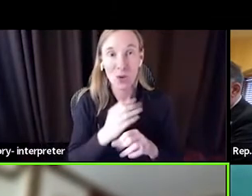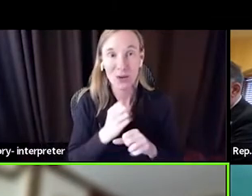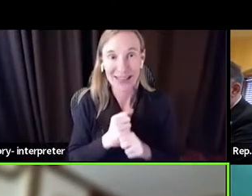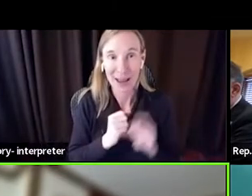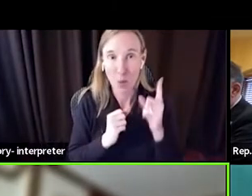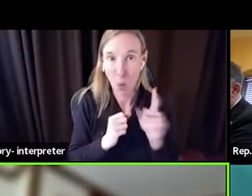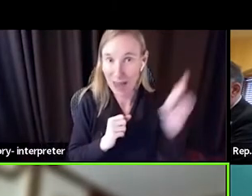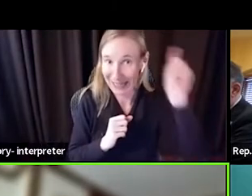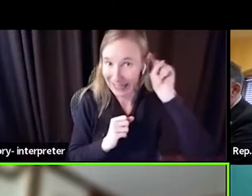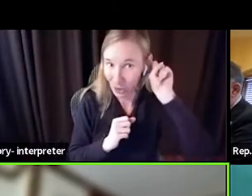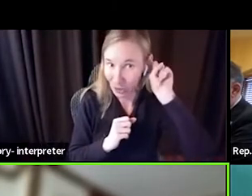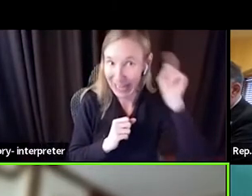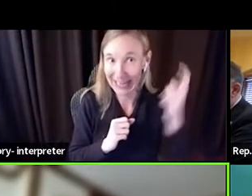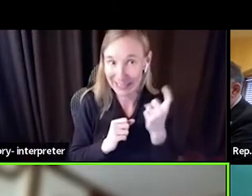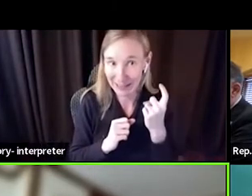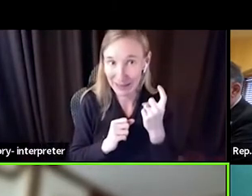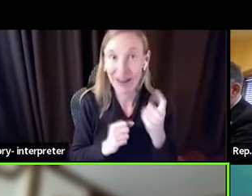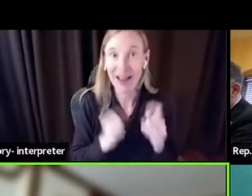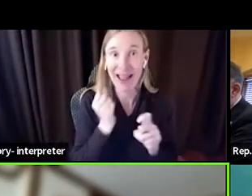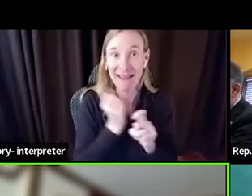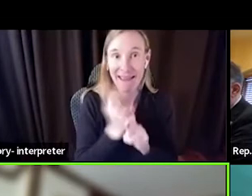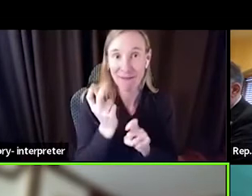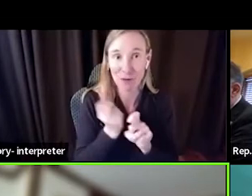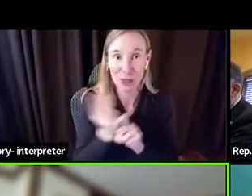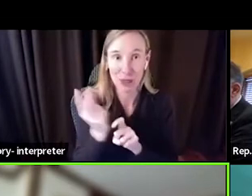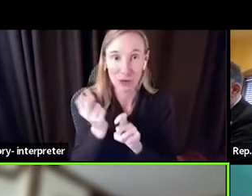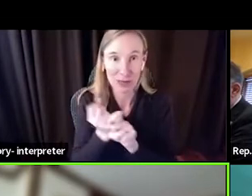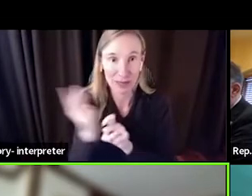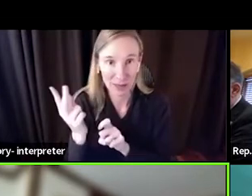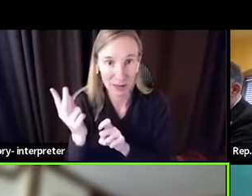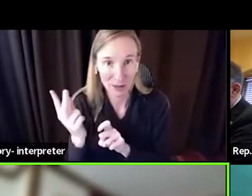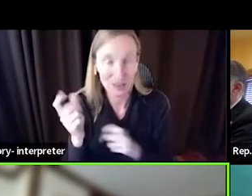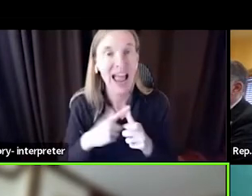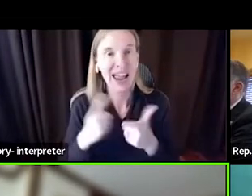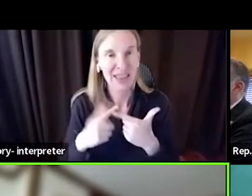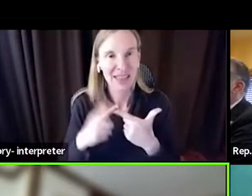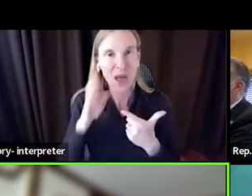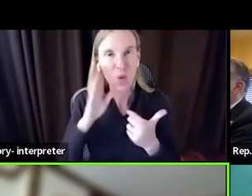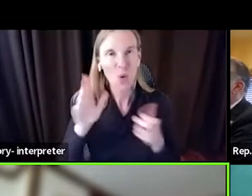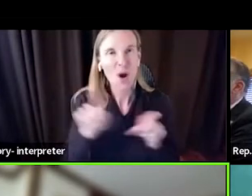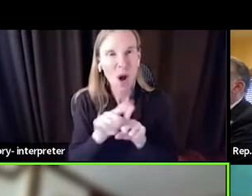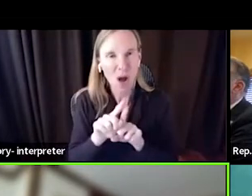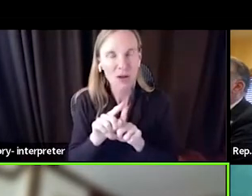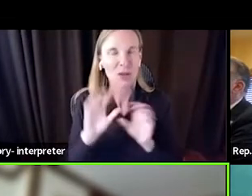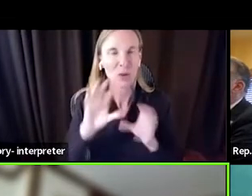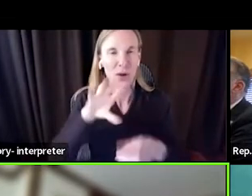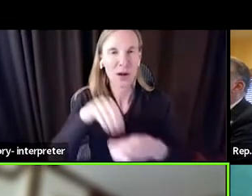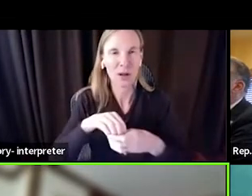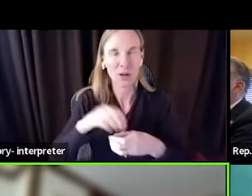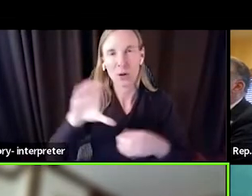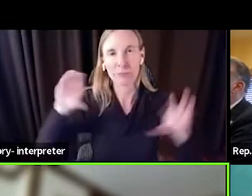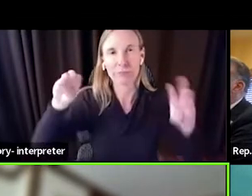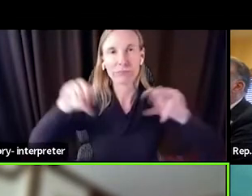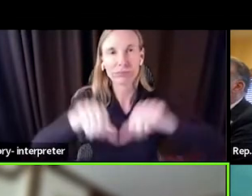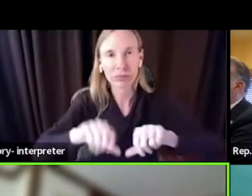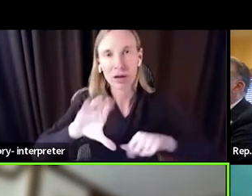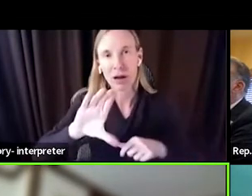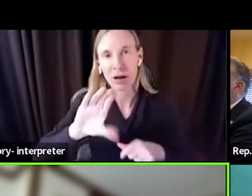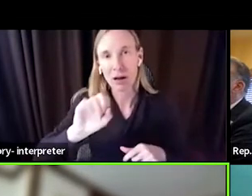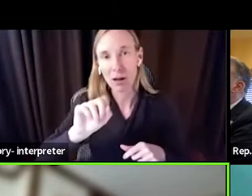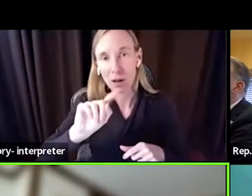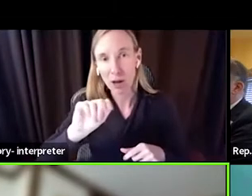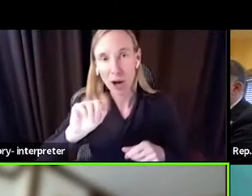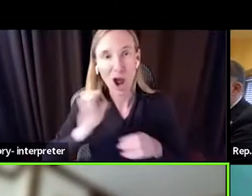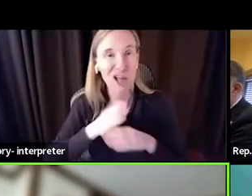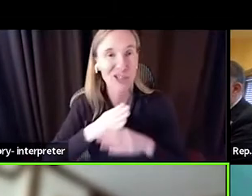would determine the cost share amount for each plan. And that's something that would play out in what is known as the plan design process